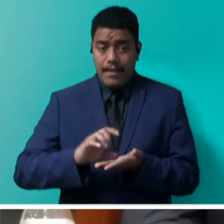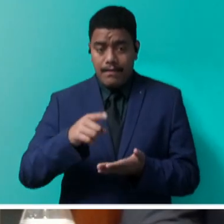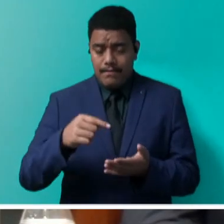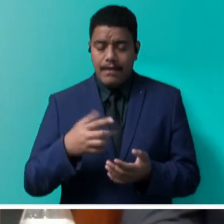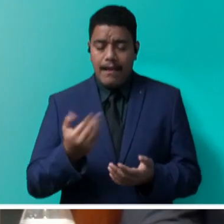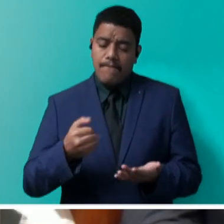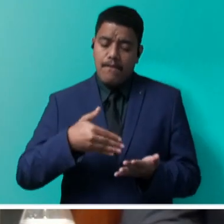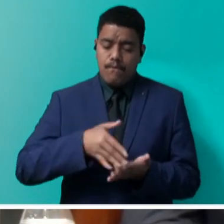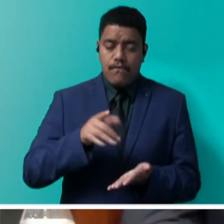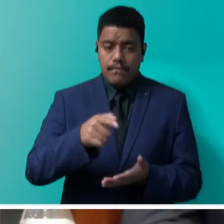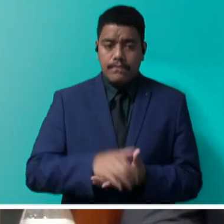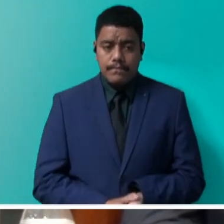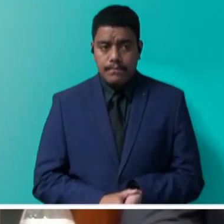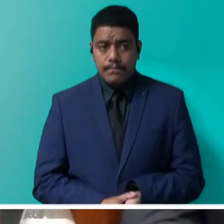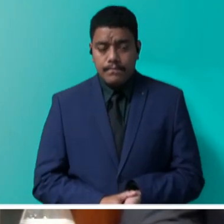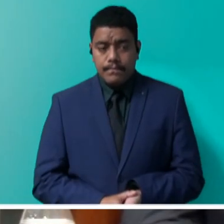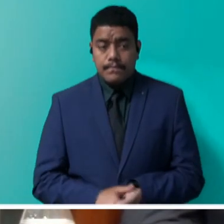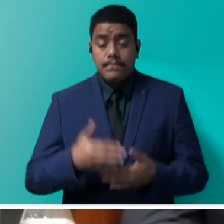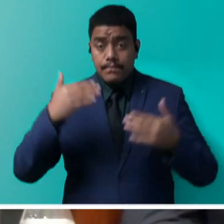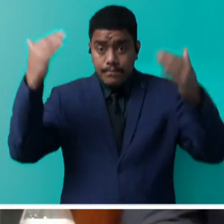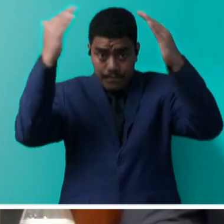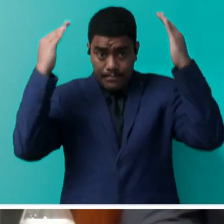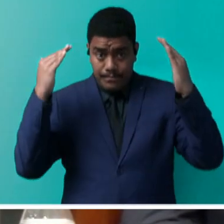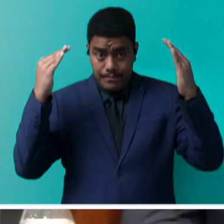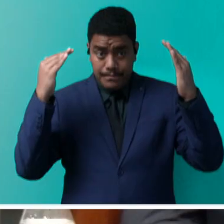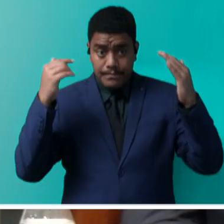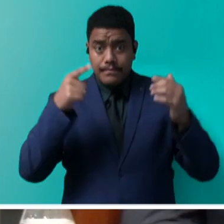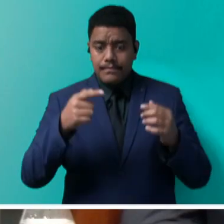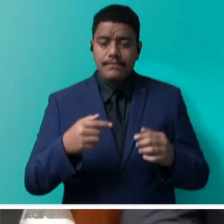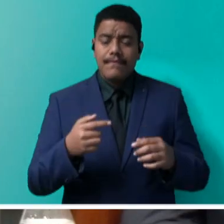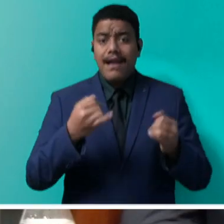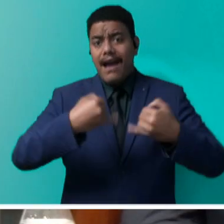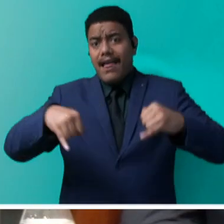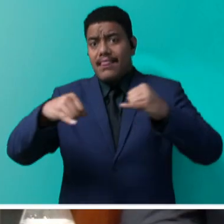approach to finance. Honorable Speaker, sir, the Maritime Islands